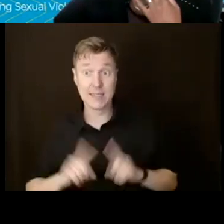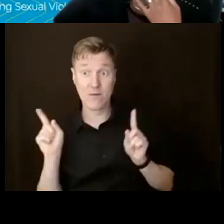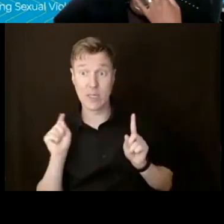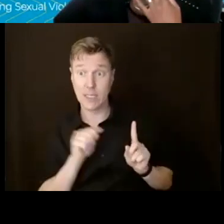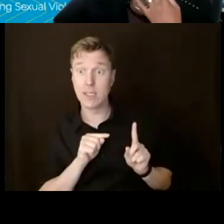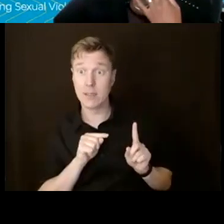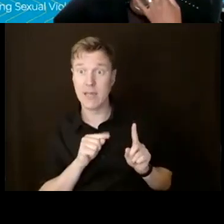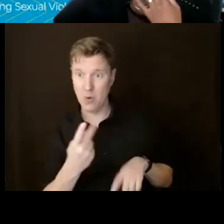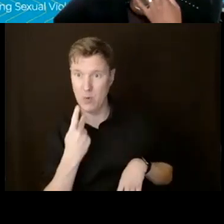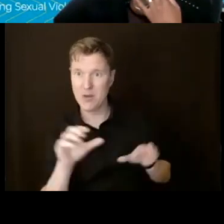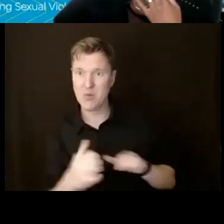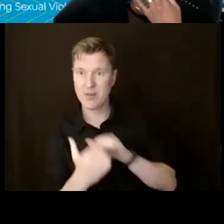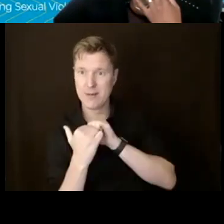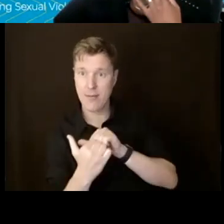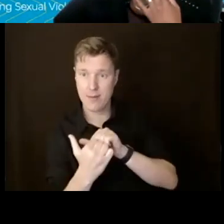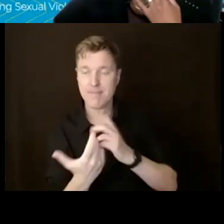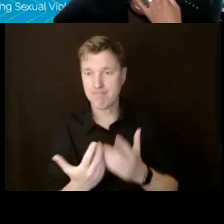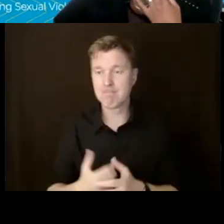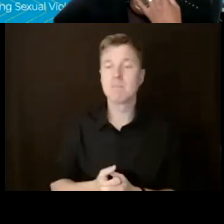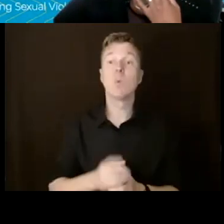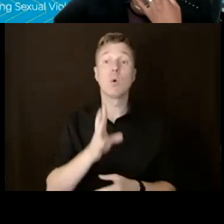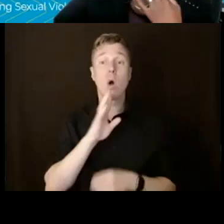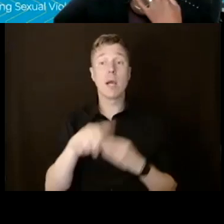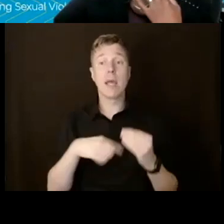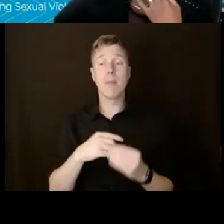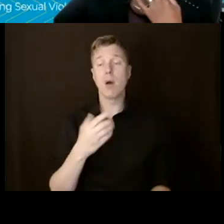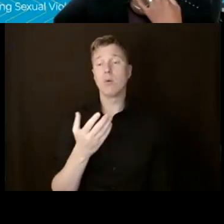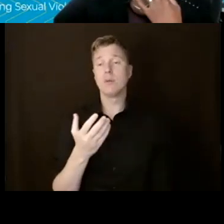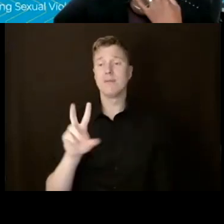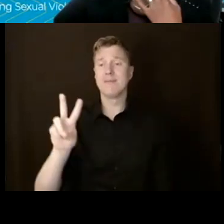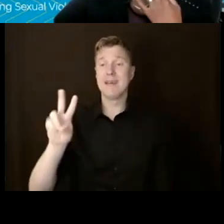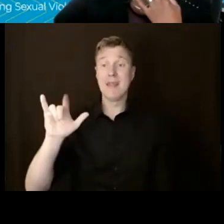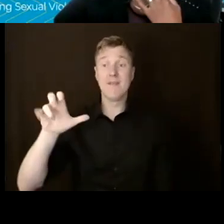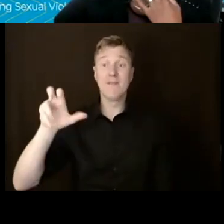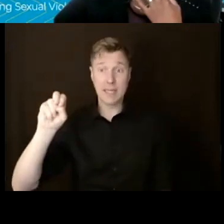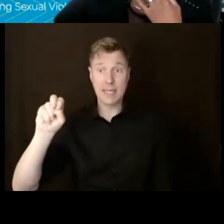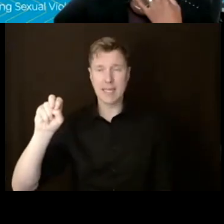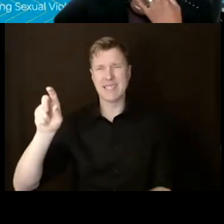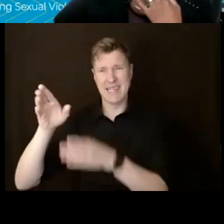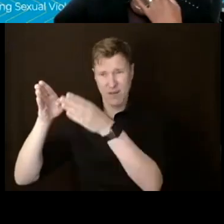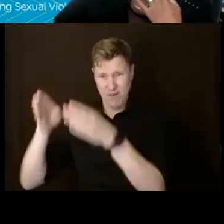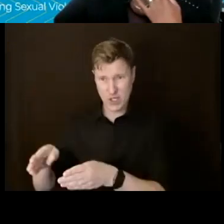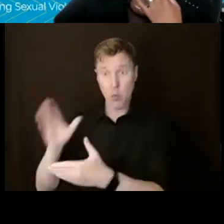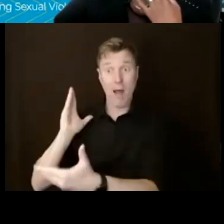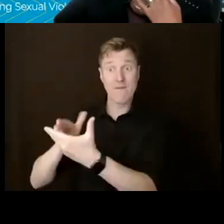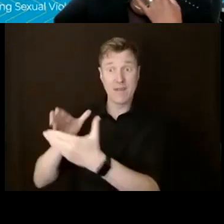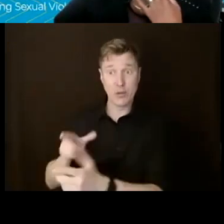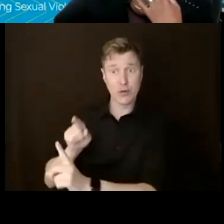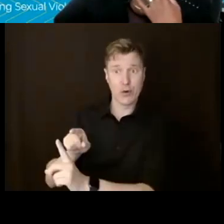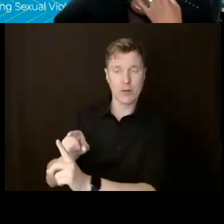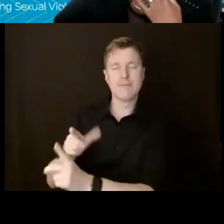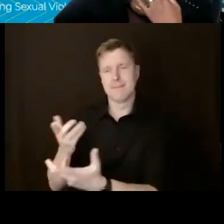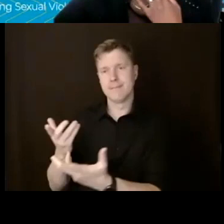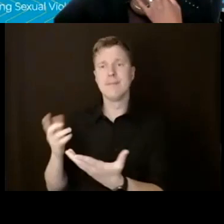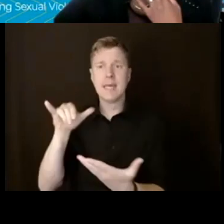together. Now, when we're talking about the villain as like an individual offender, like, yes, that's also